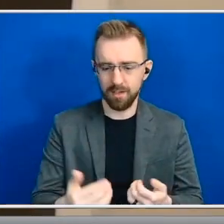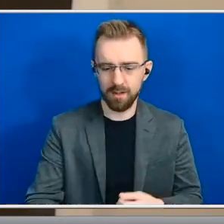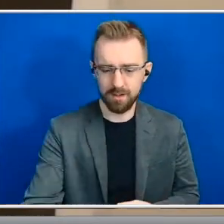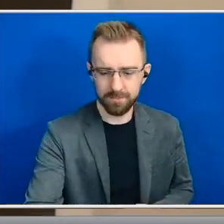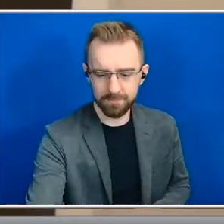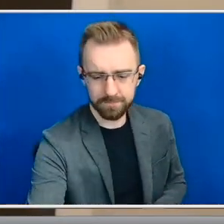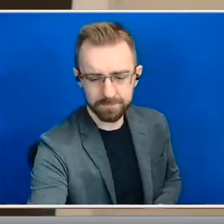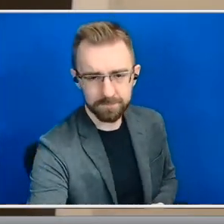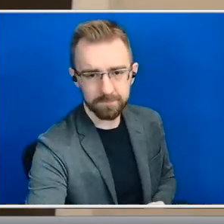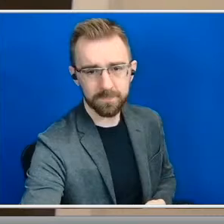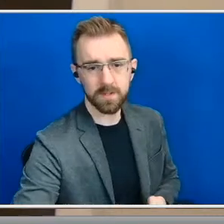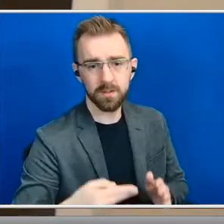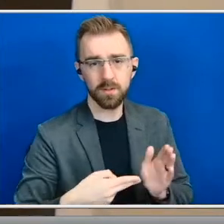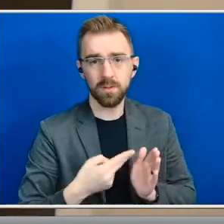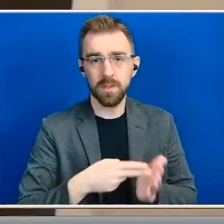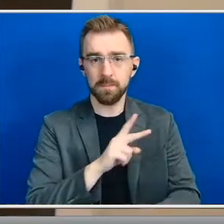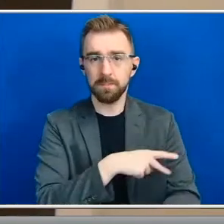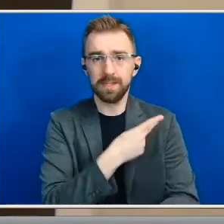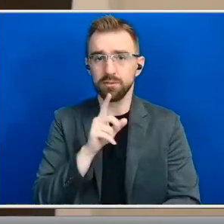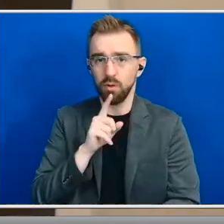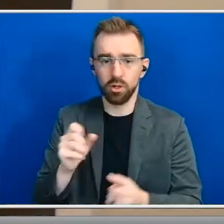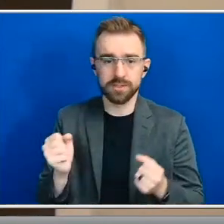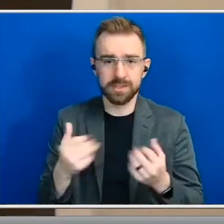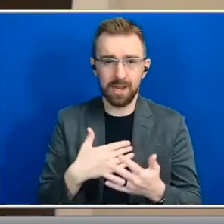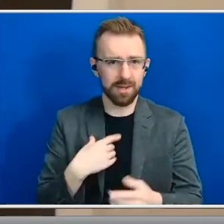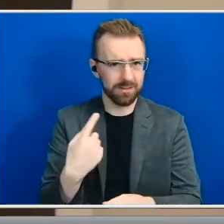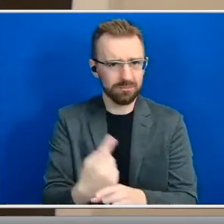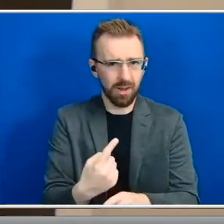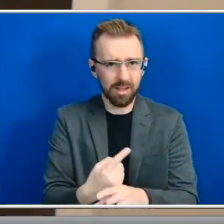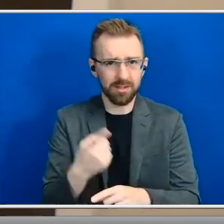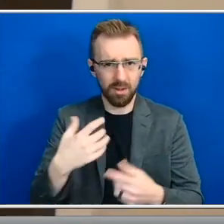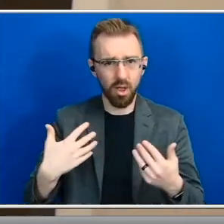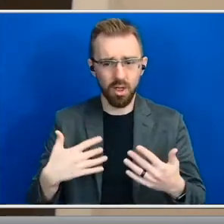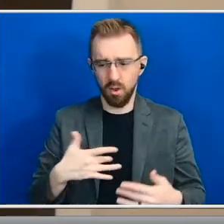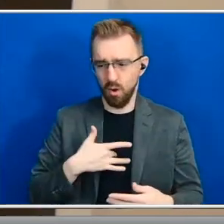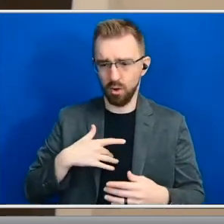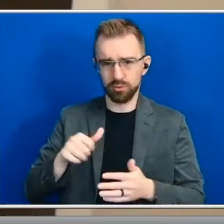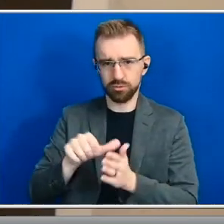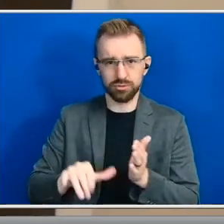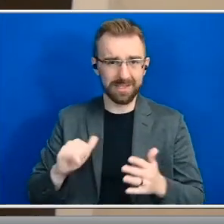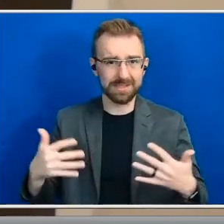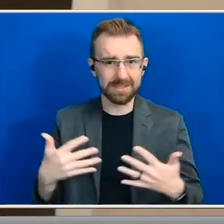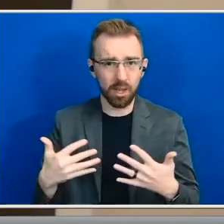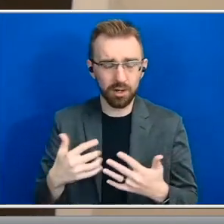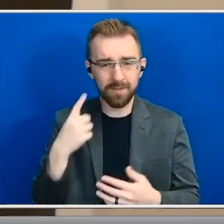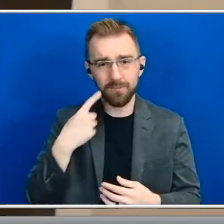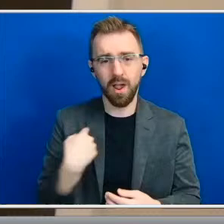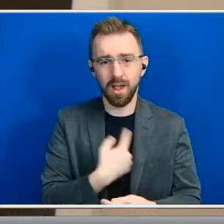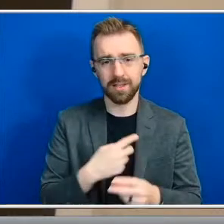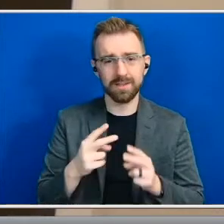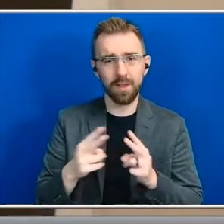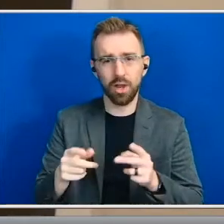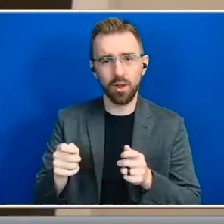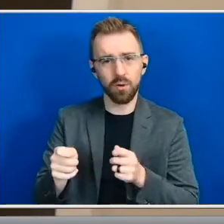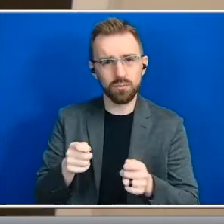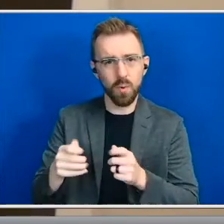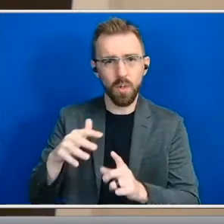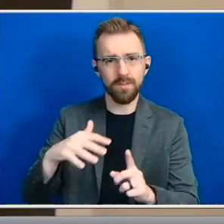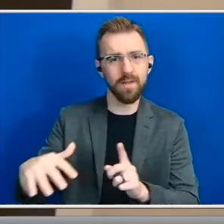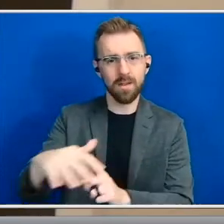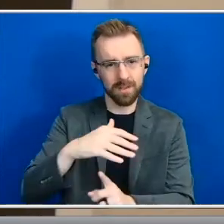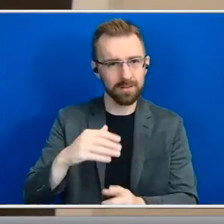is patients are scared, and rightfully so. Heart surgery is a scary thing, but, for us, it's a very controlled environment, believe it or